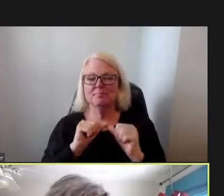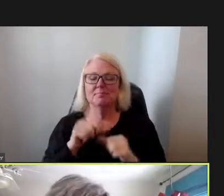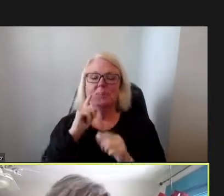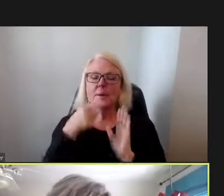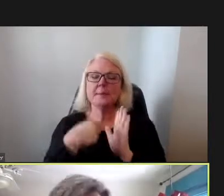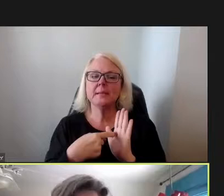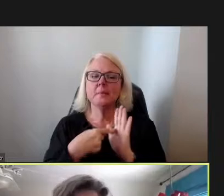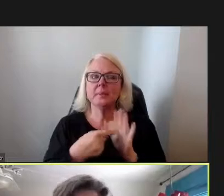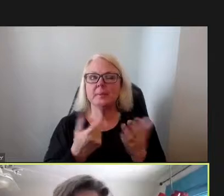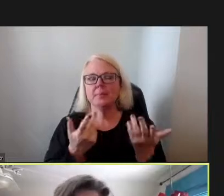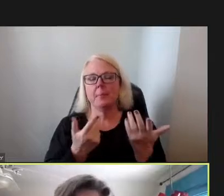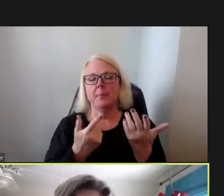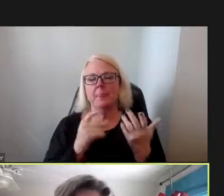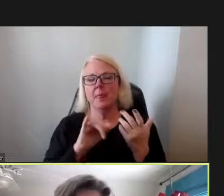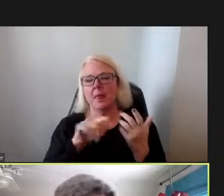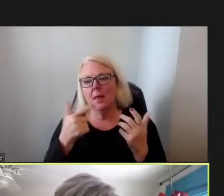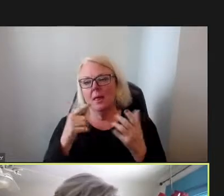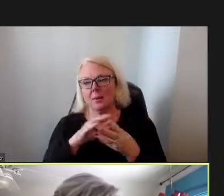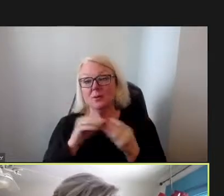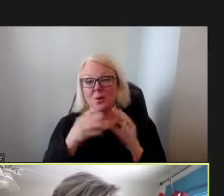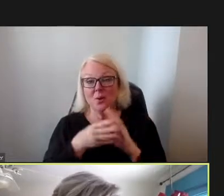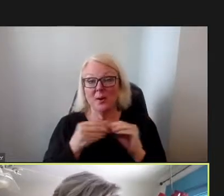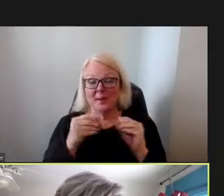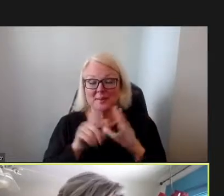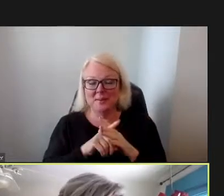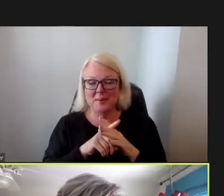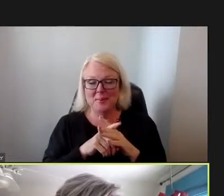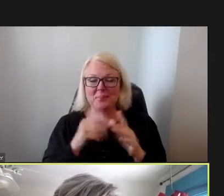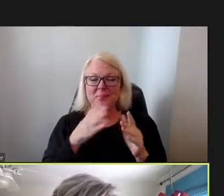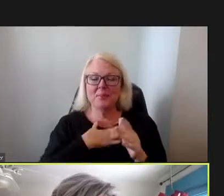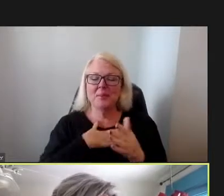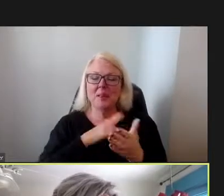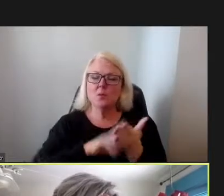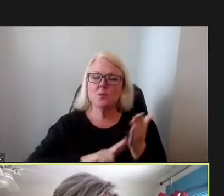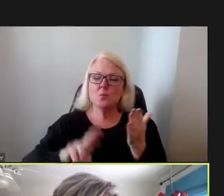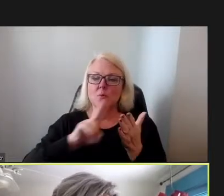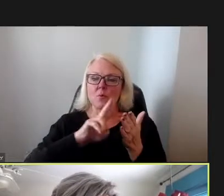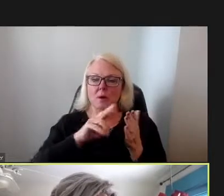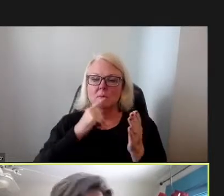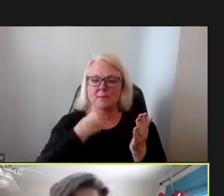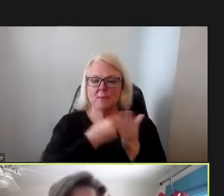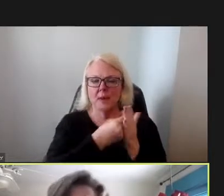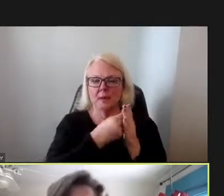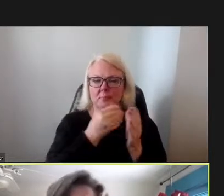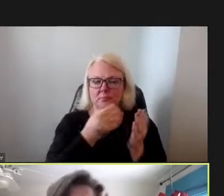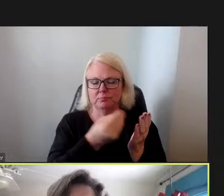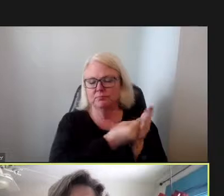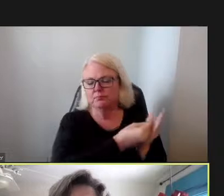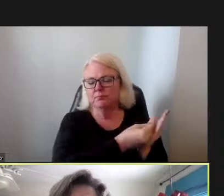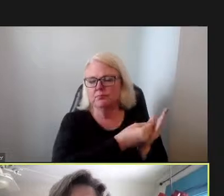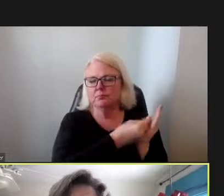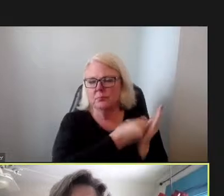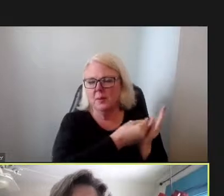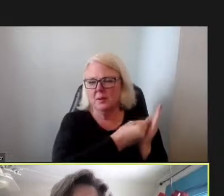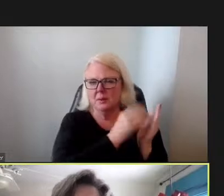example, this is another story coming up. My university set aside funds